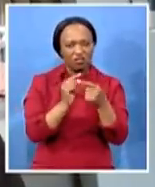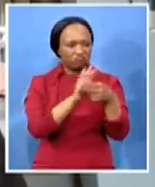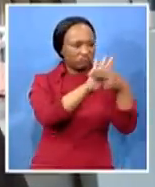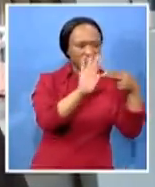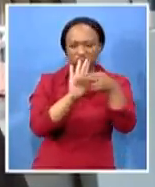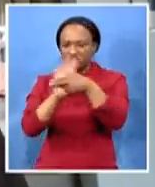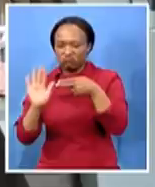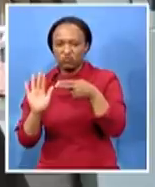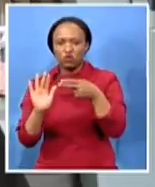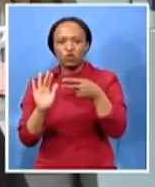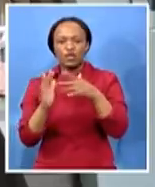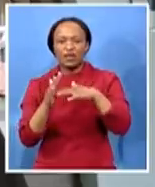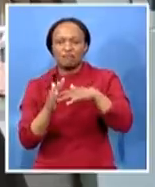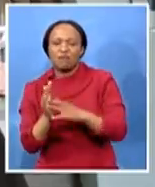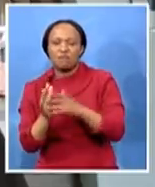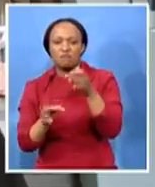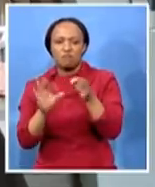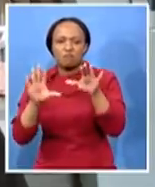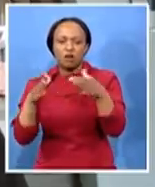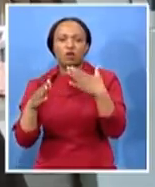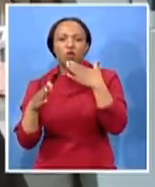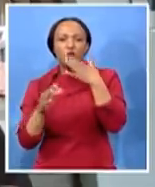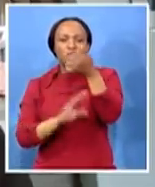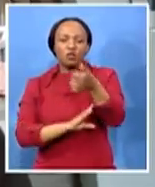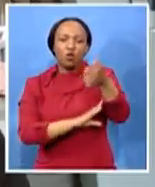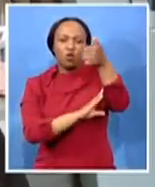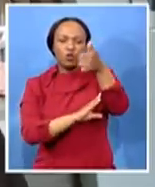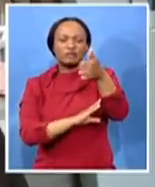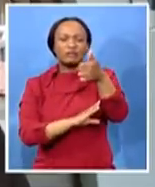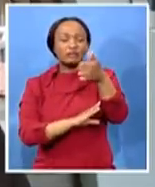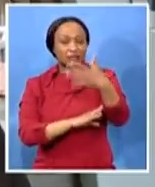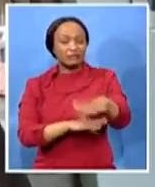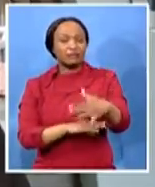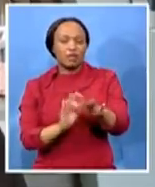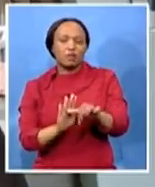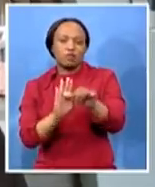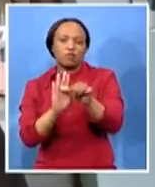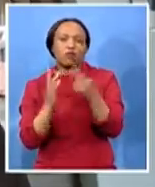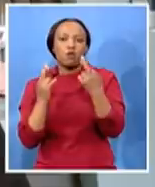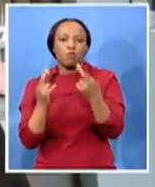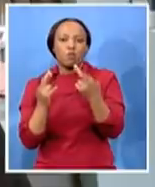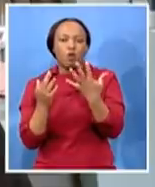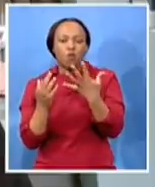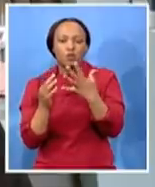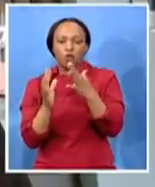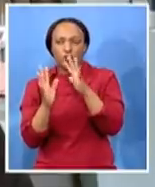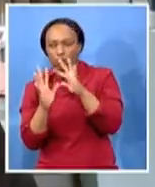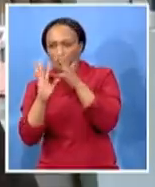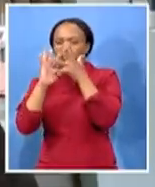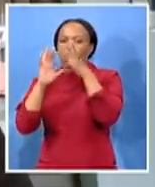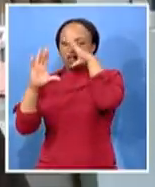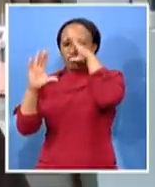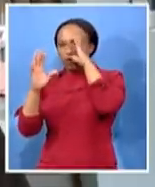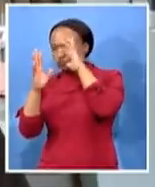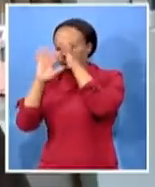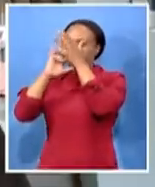authority is so enormous, and I would hope that he doesn't get drawn into this it might tarnish his good name. Let them battle